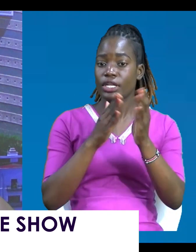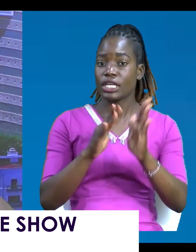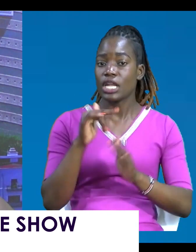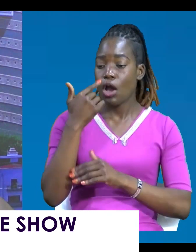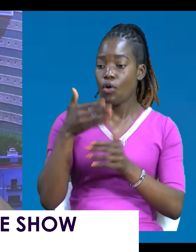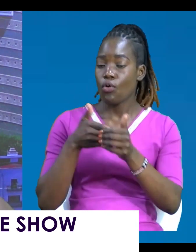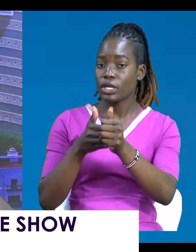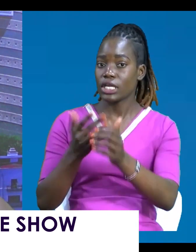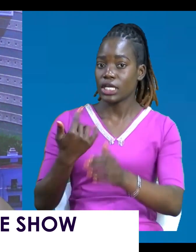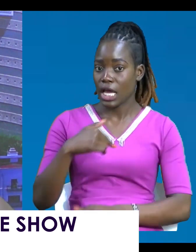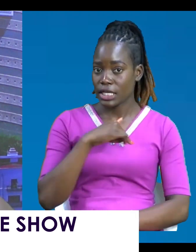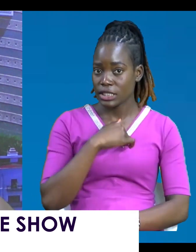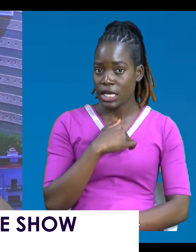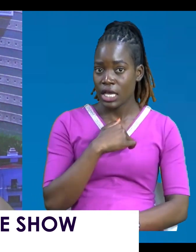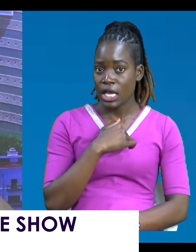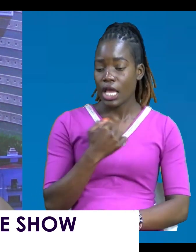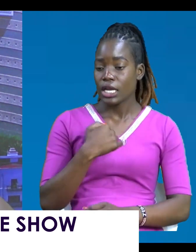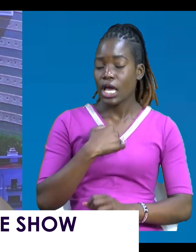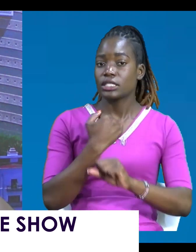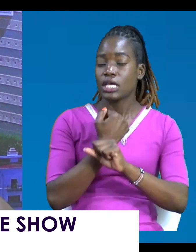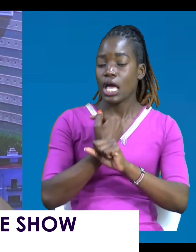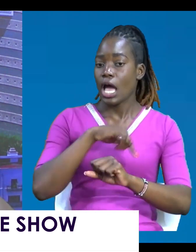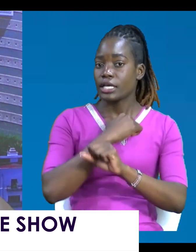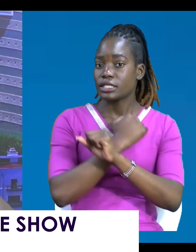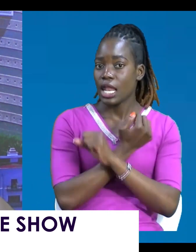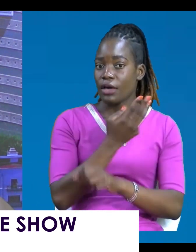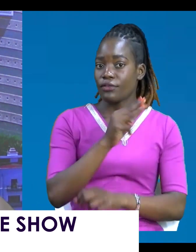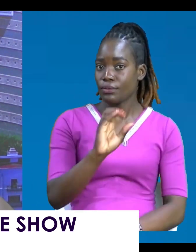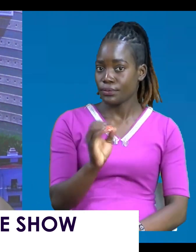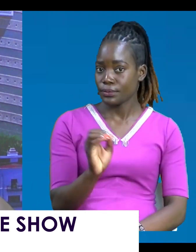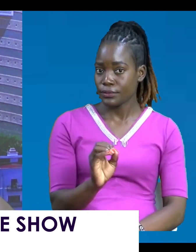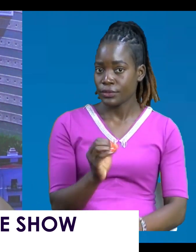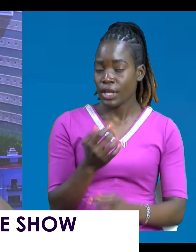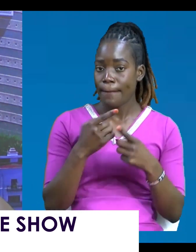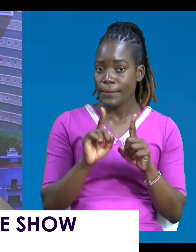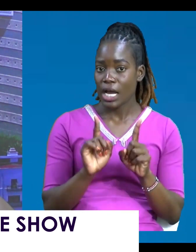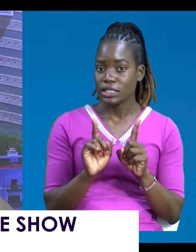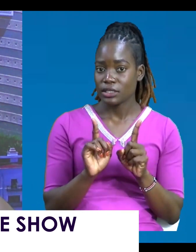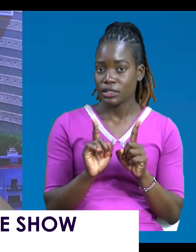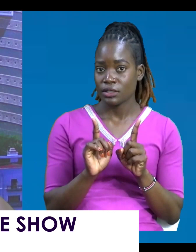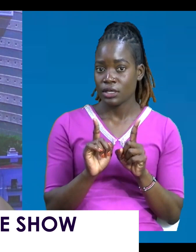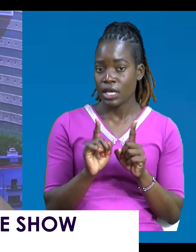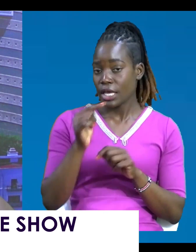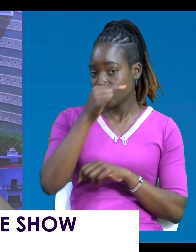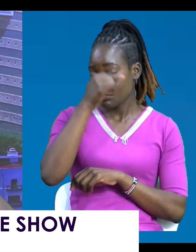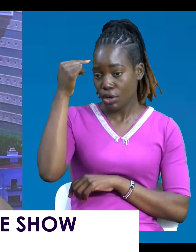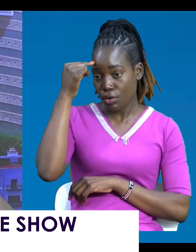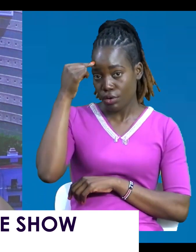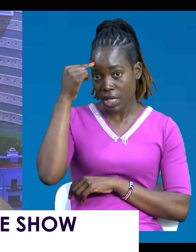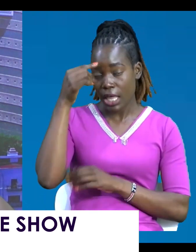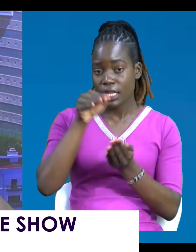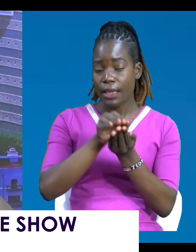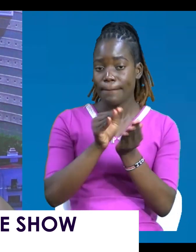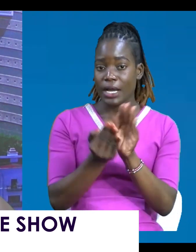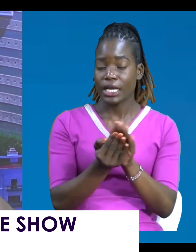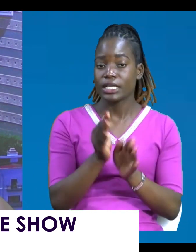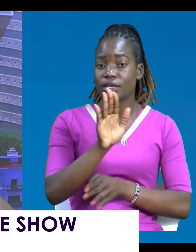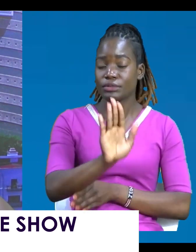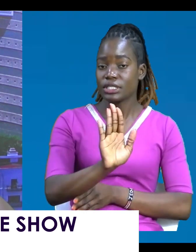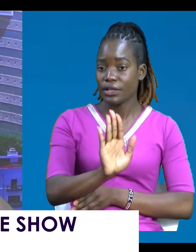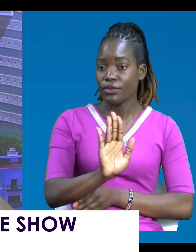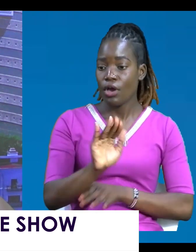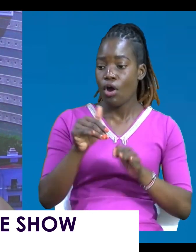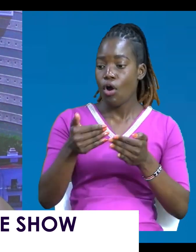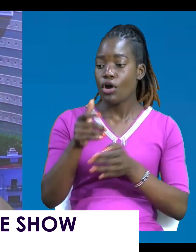lead us and we don't love them, but it is just because they packaged themselves or